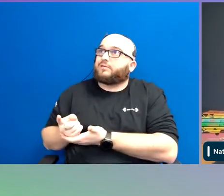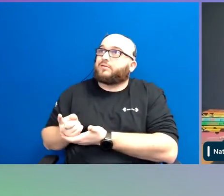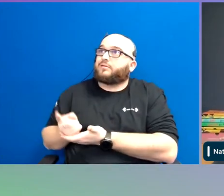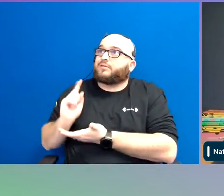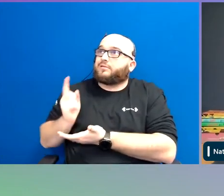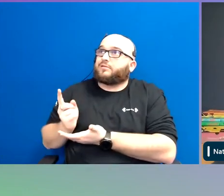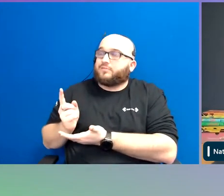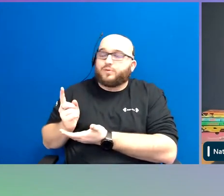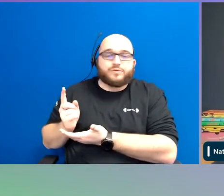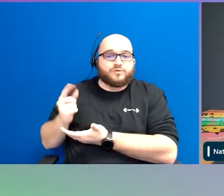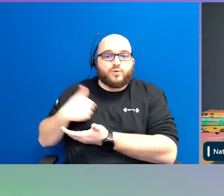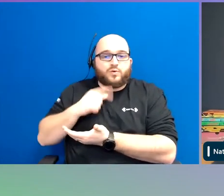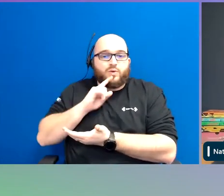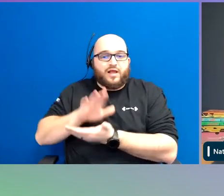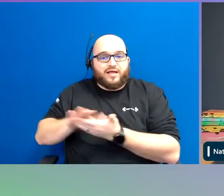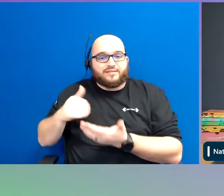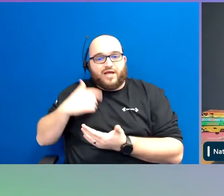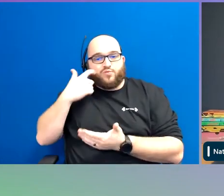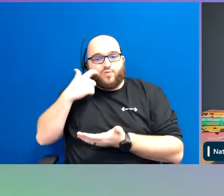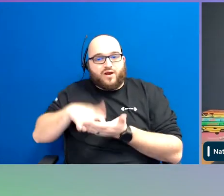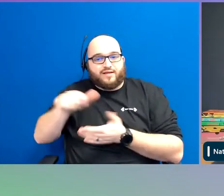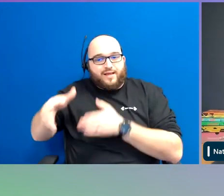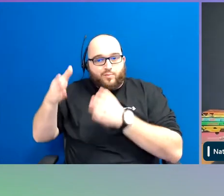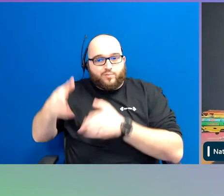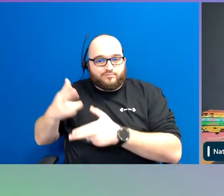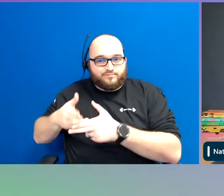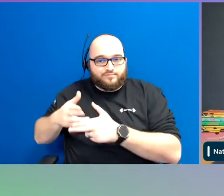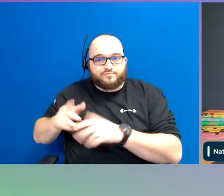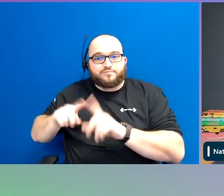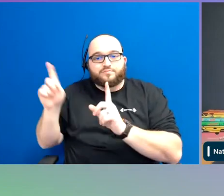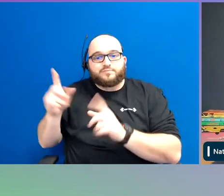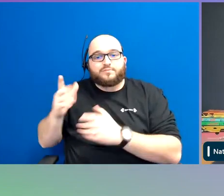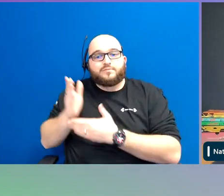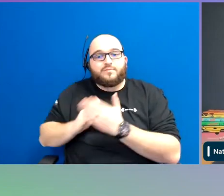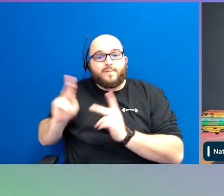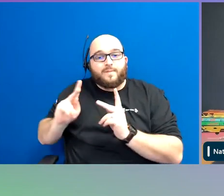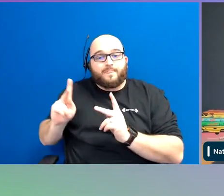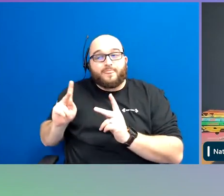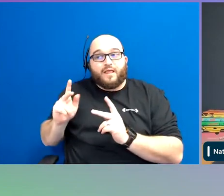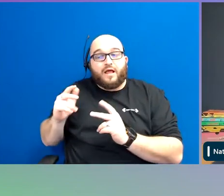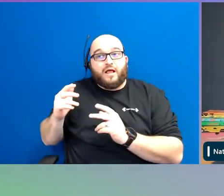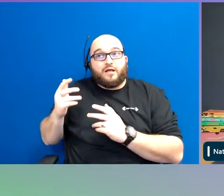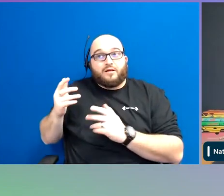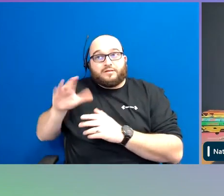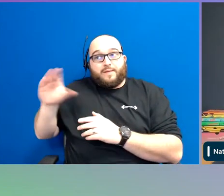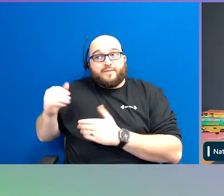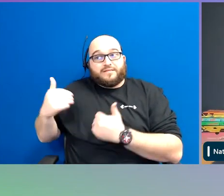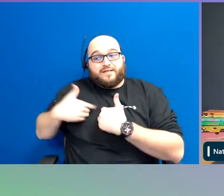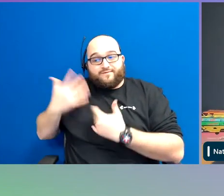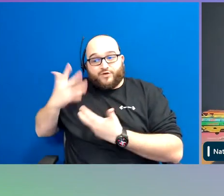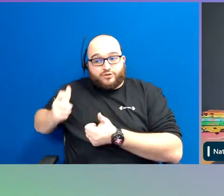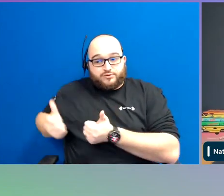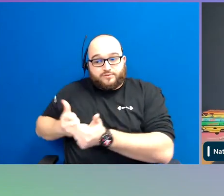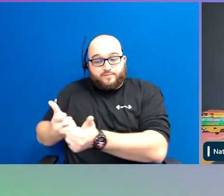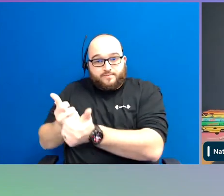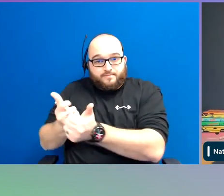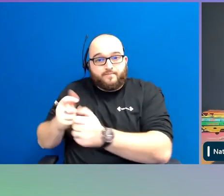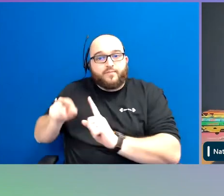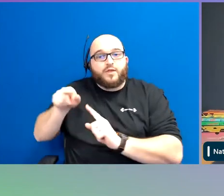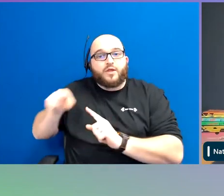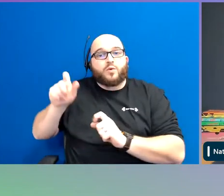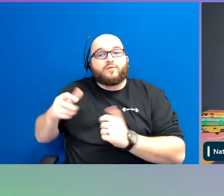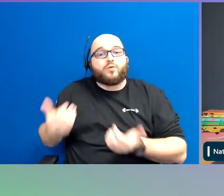face. And you know, some places have pursued that and done that, but you have to do it with even more